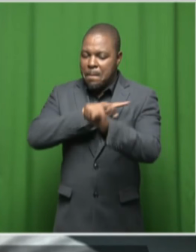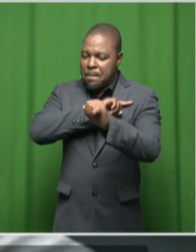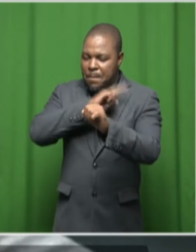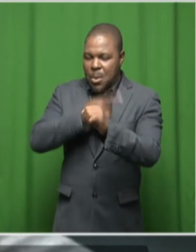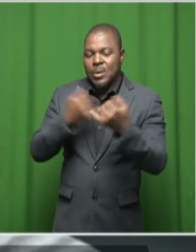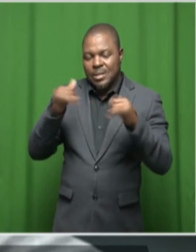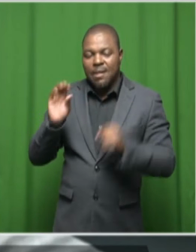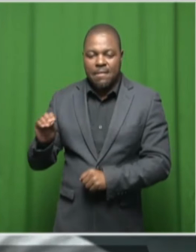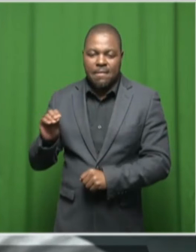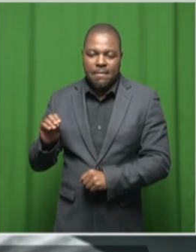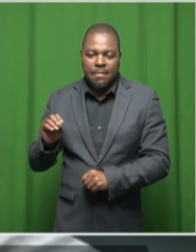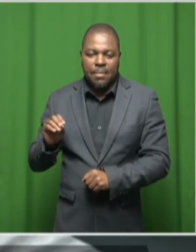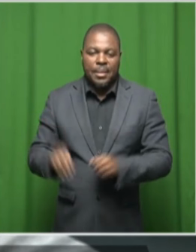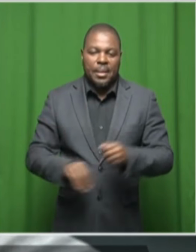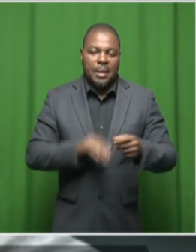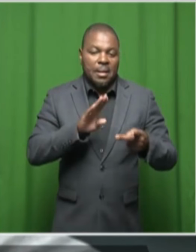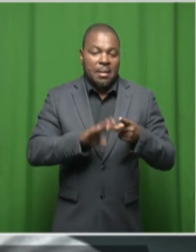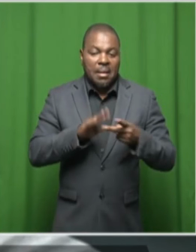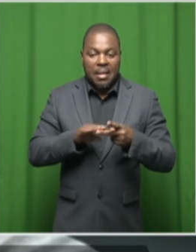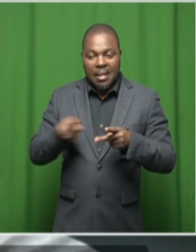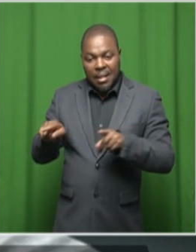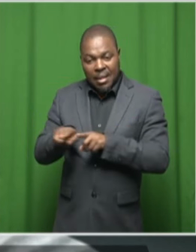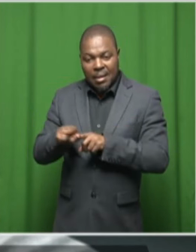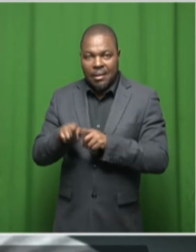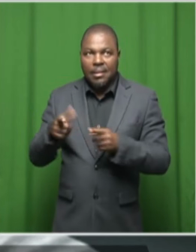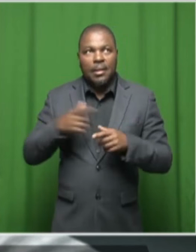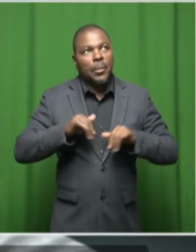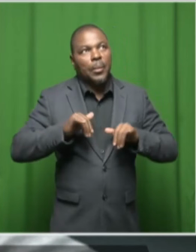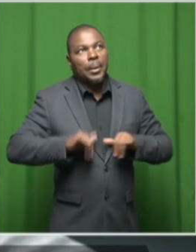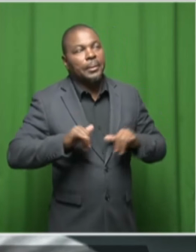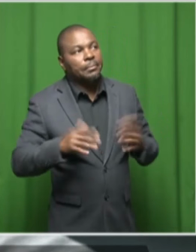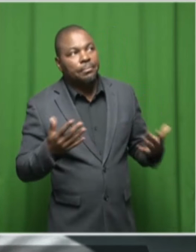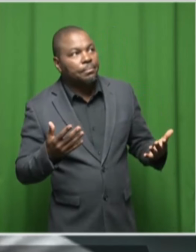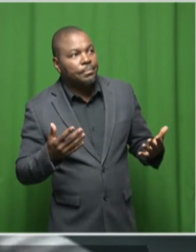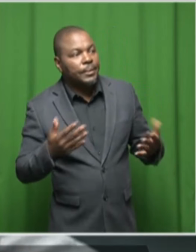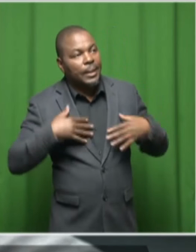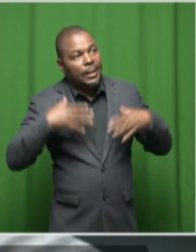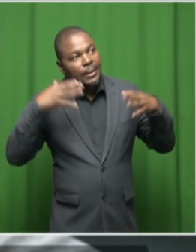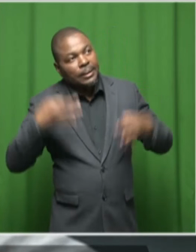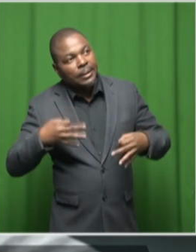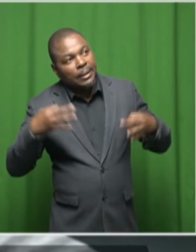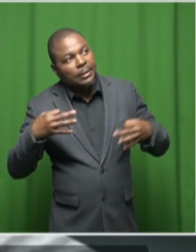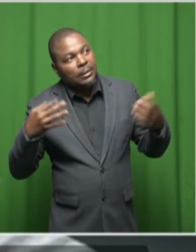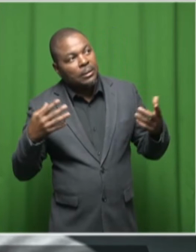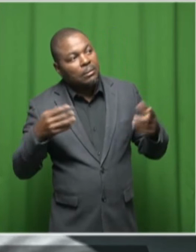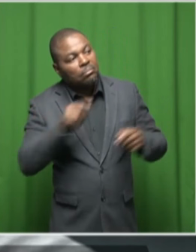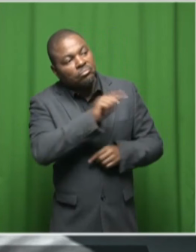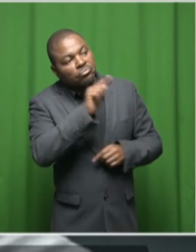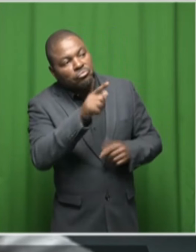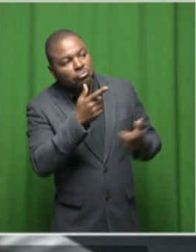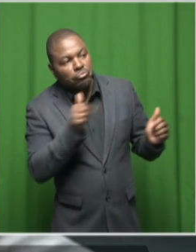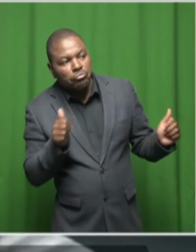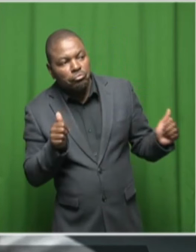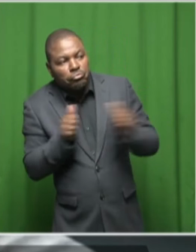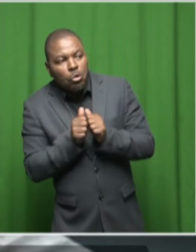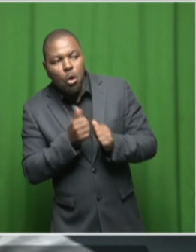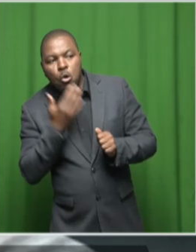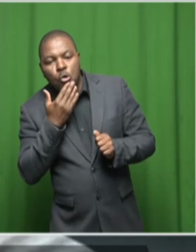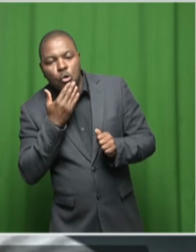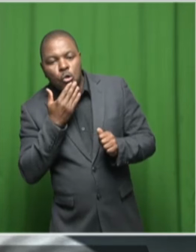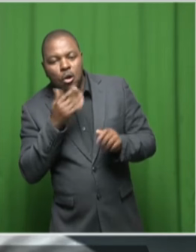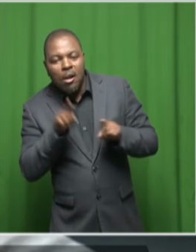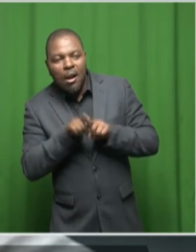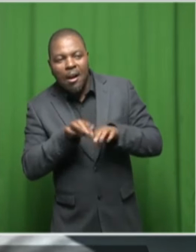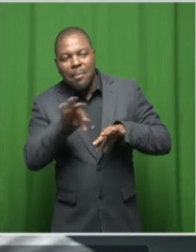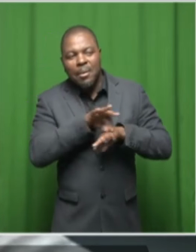to someone the other day, they are effectively the bride, and they're in a process of deciding who of the suitors they will marry based on